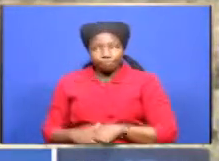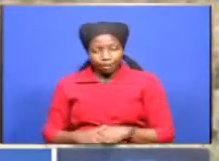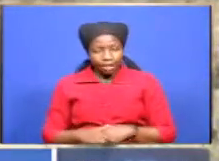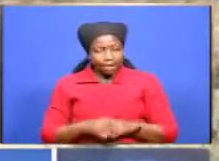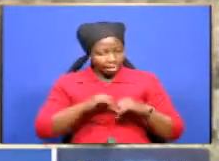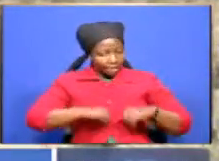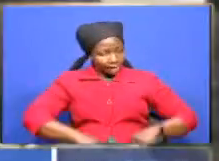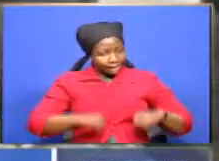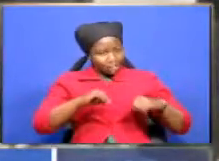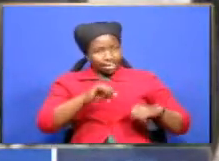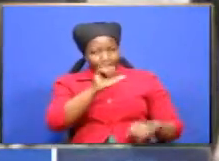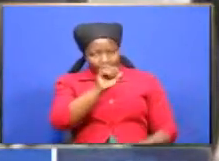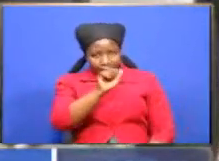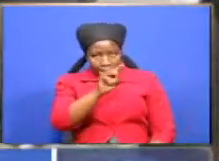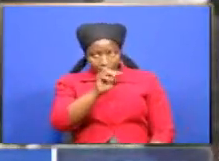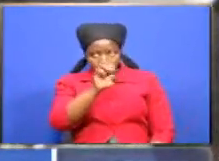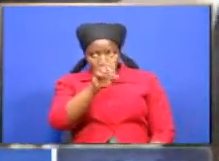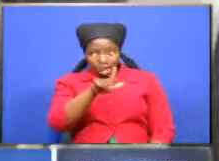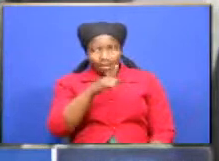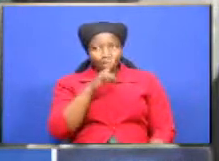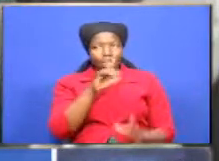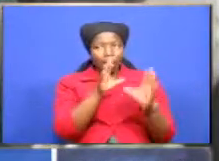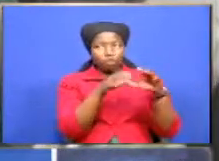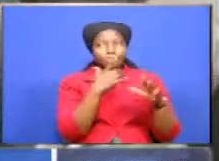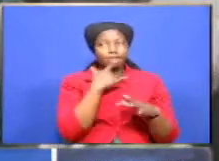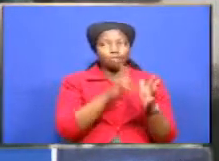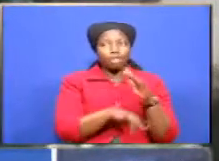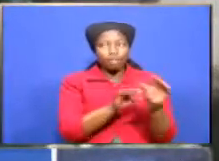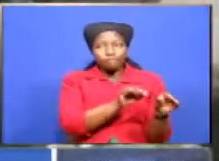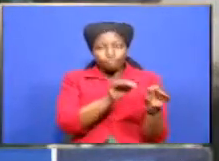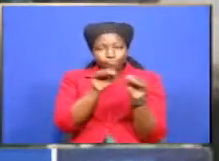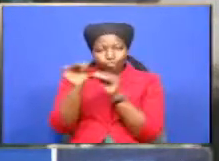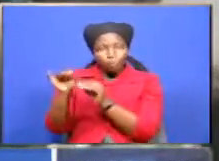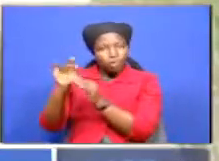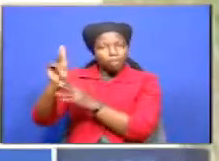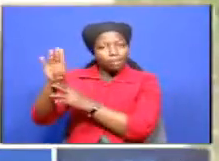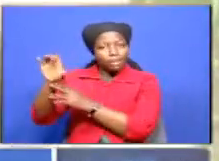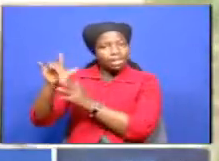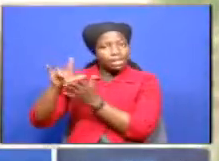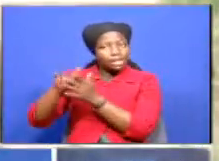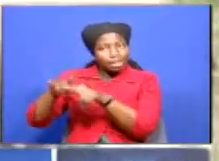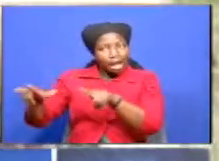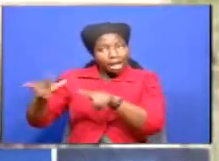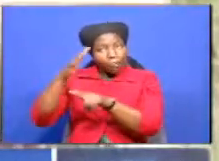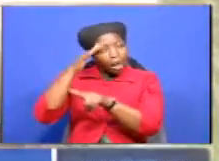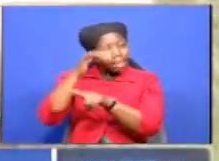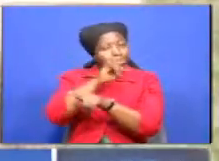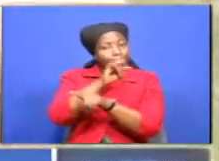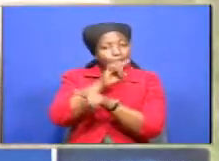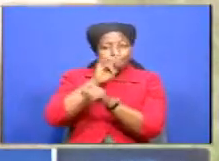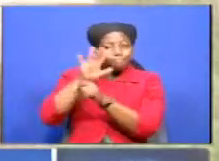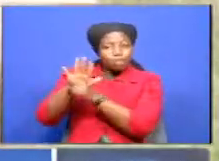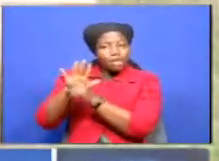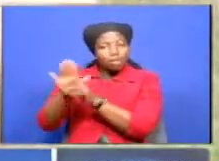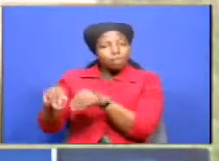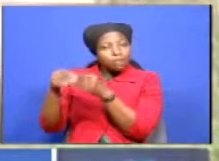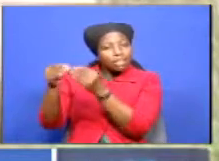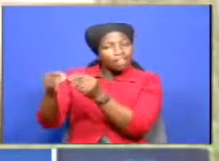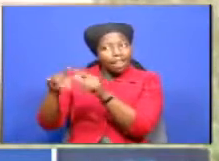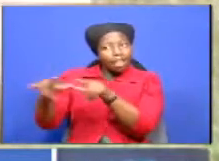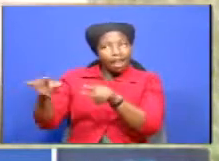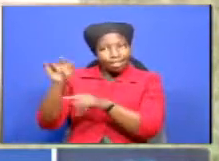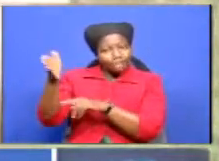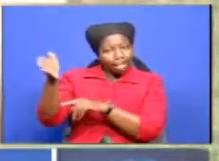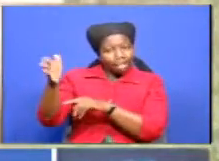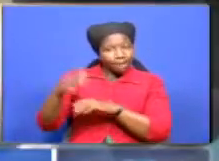chair, Samuel Githinji, the group claims that they moved into the area after they were promised that they will be resettled on the land. last